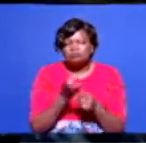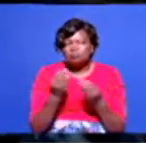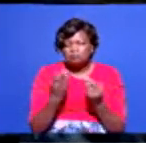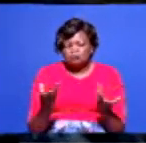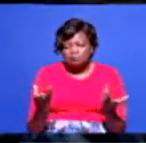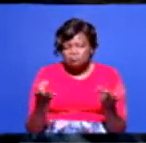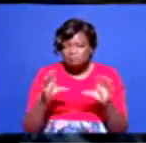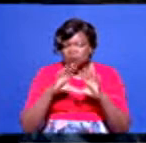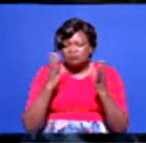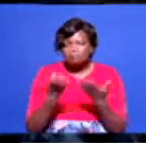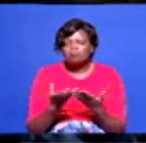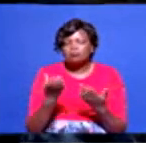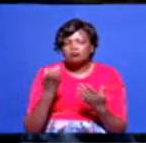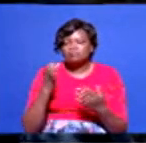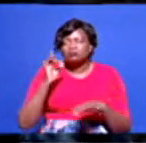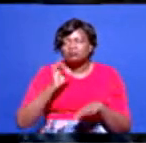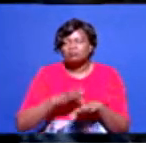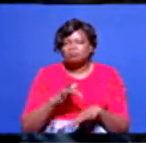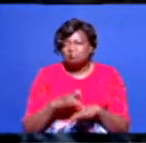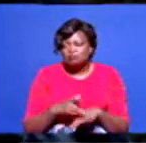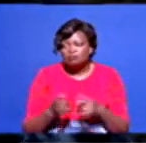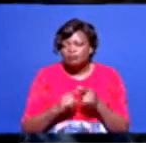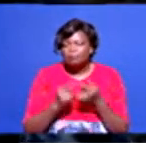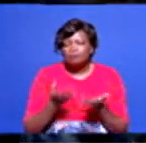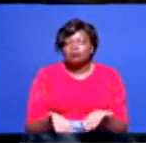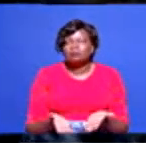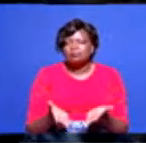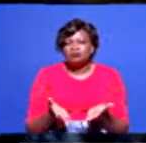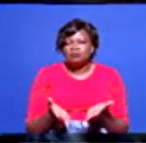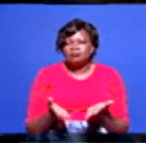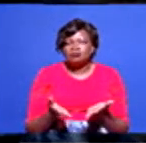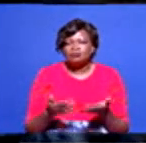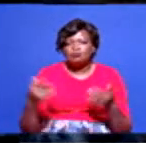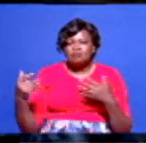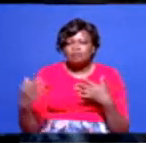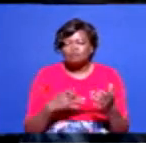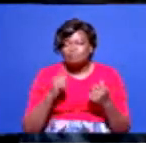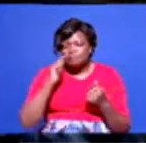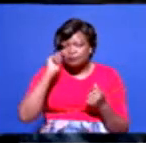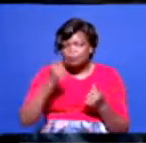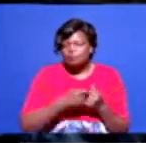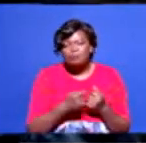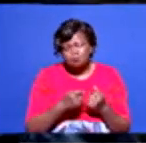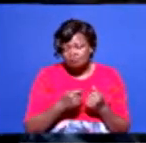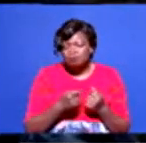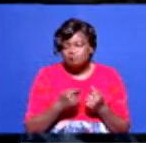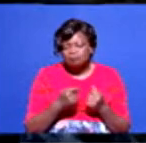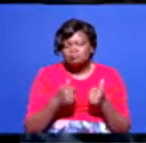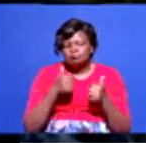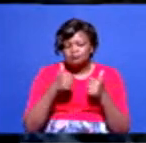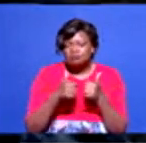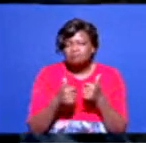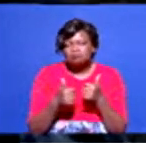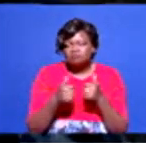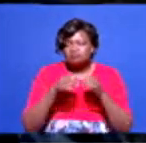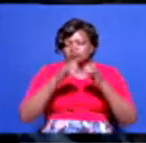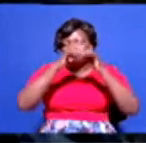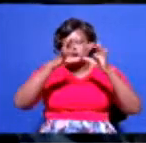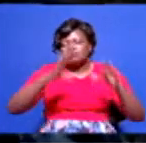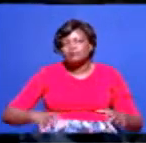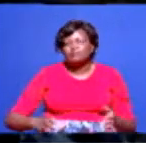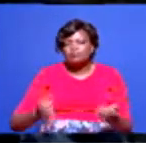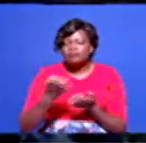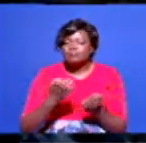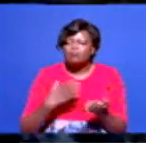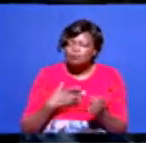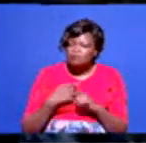effect, and we've had the current war of Ukraine and Russia, which is trickling down to our economy.